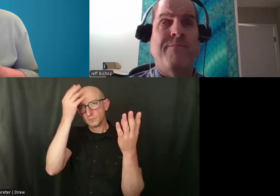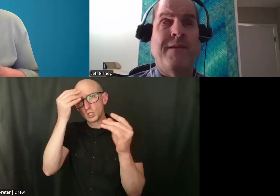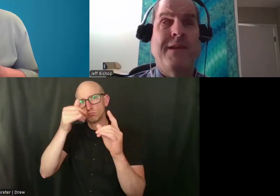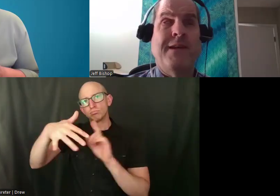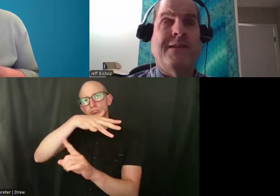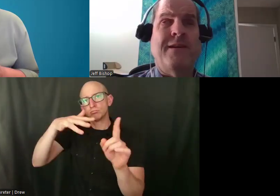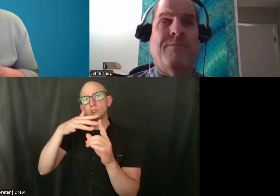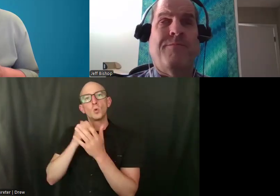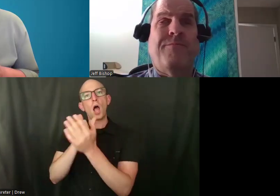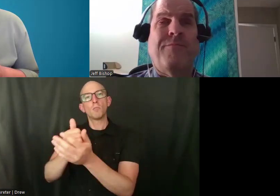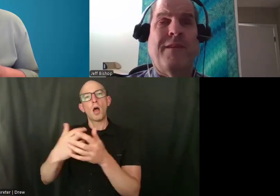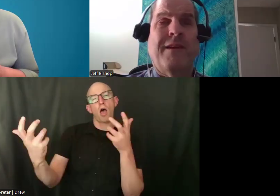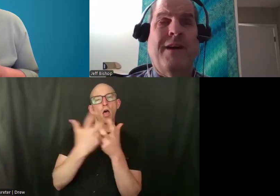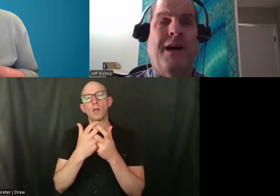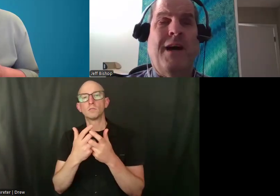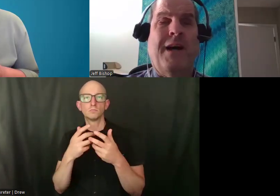right. So